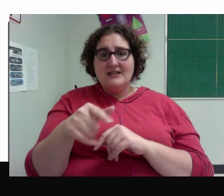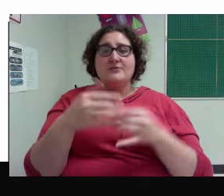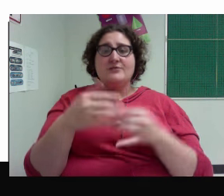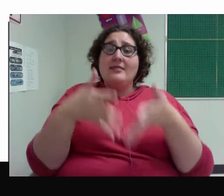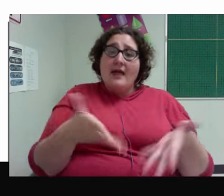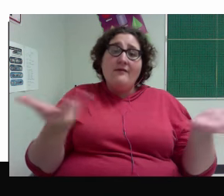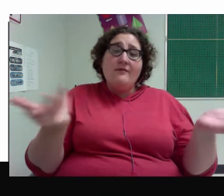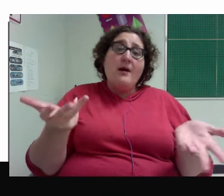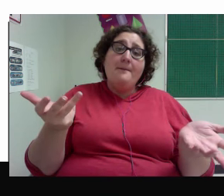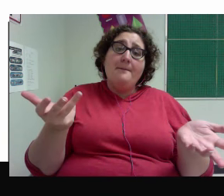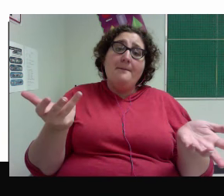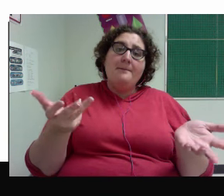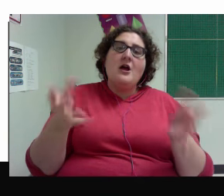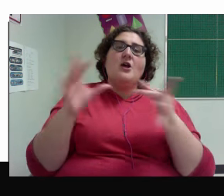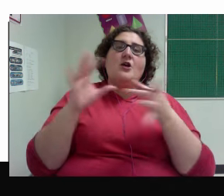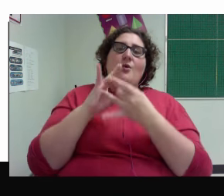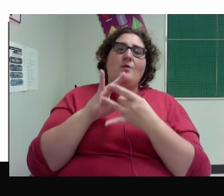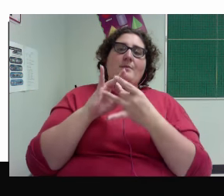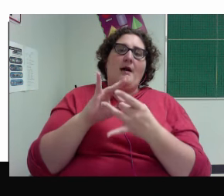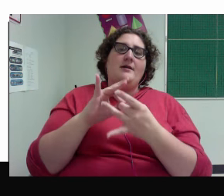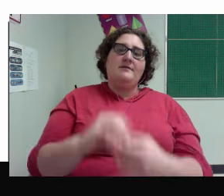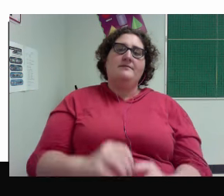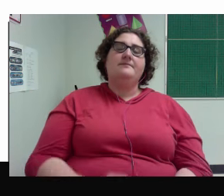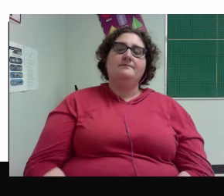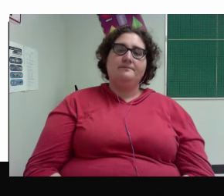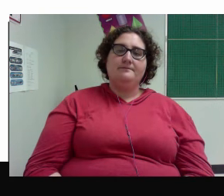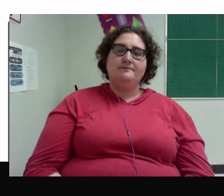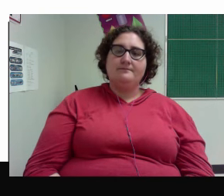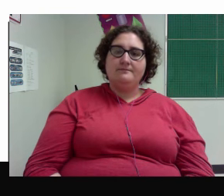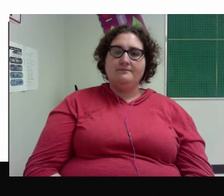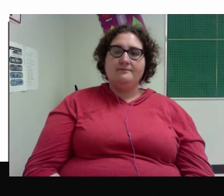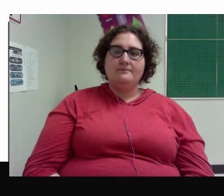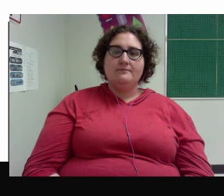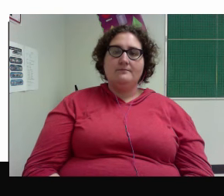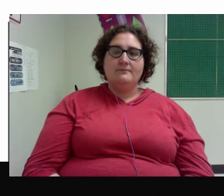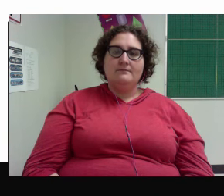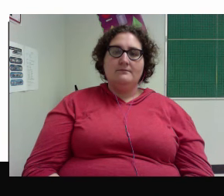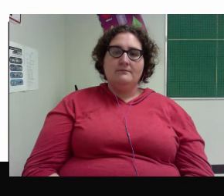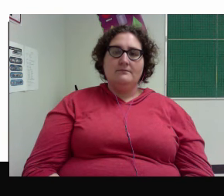leaving us with just corresponding.